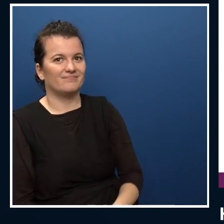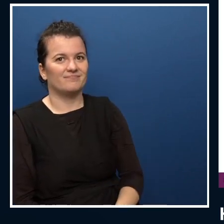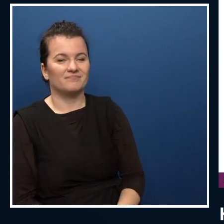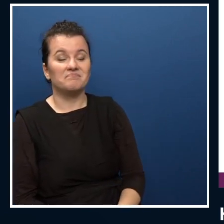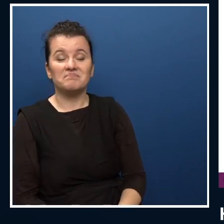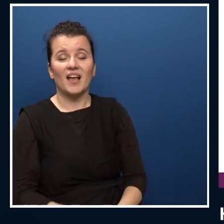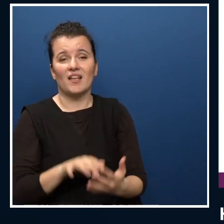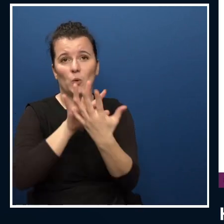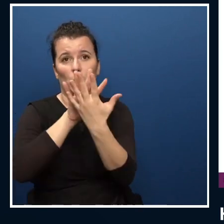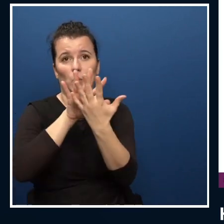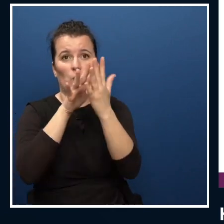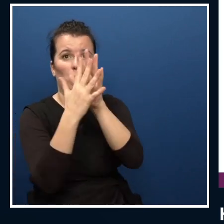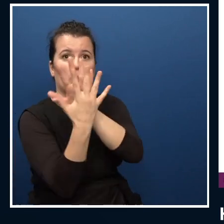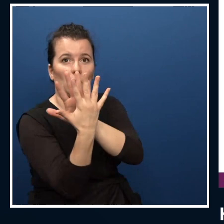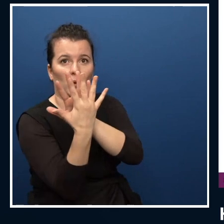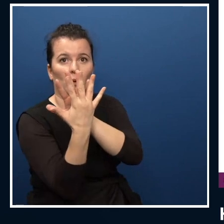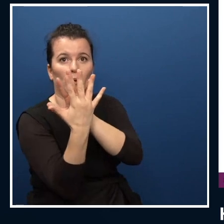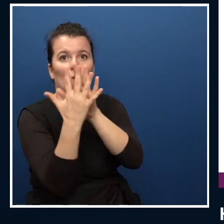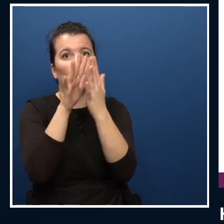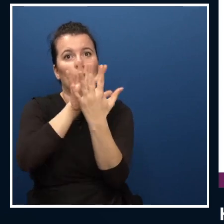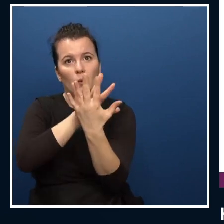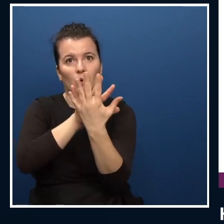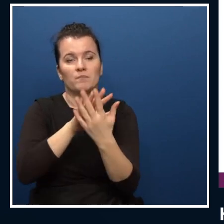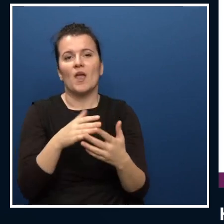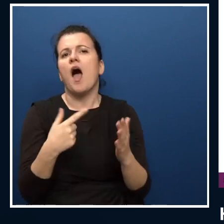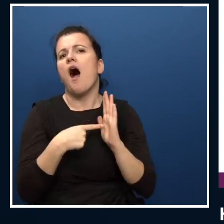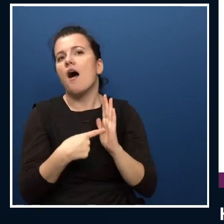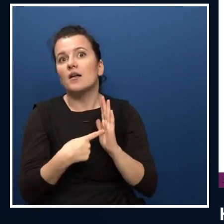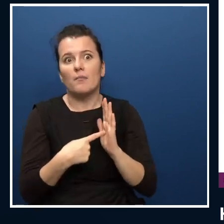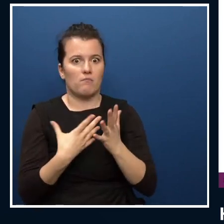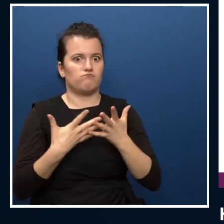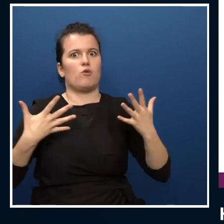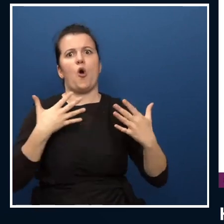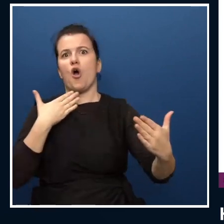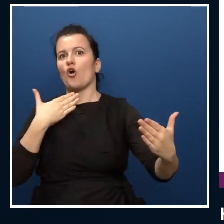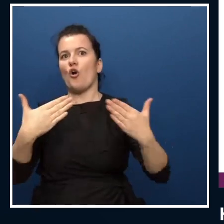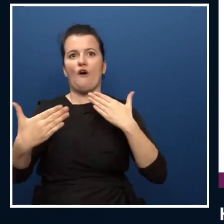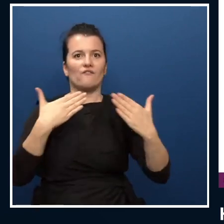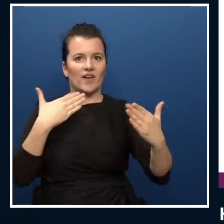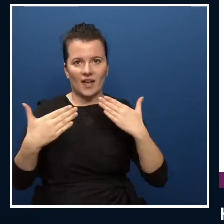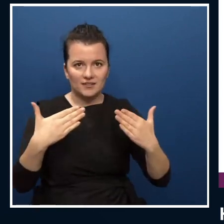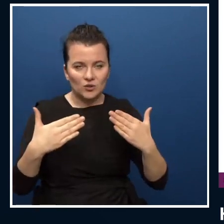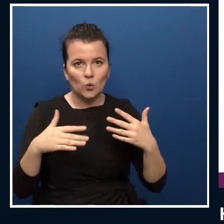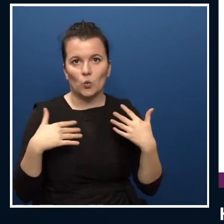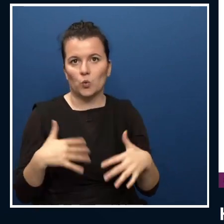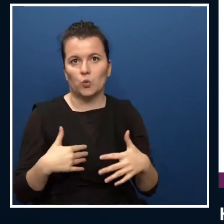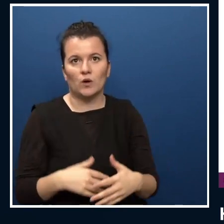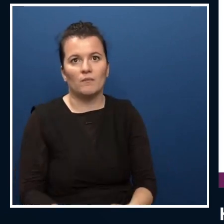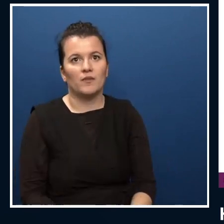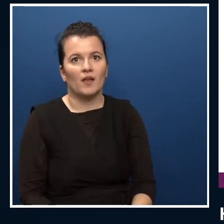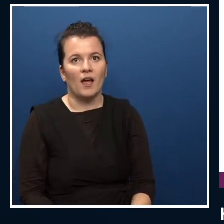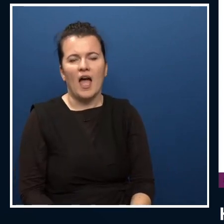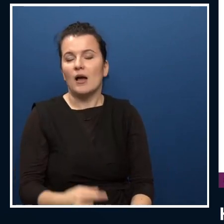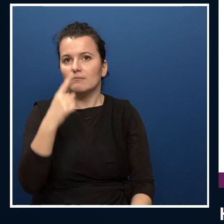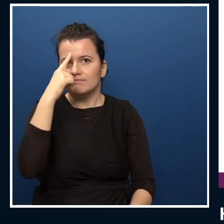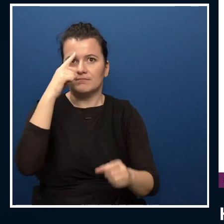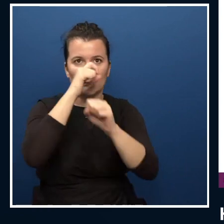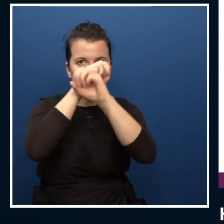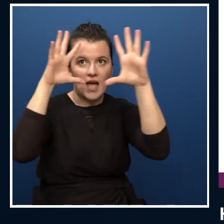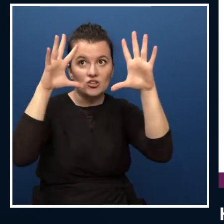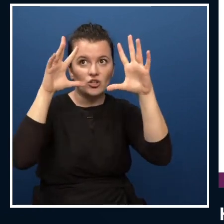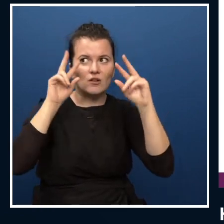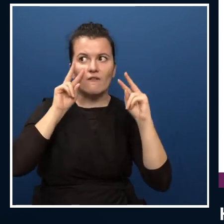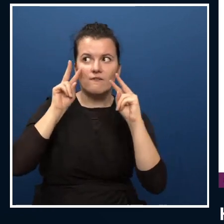things. If you ever put on a big conference and you got a person with 3 monitors, think about, well, where are they looking and why is he looking